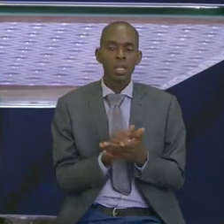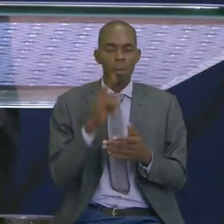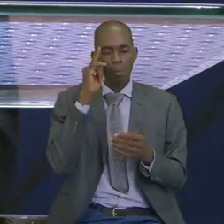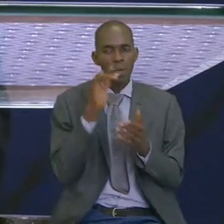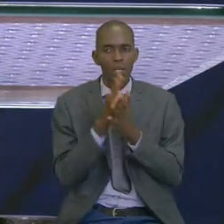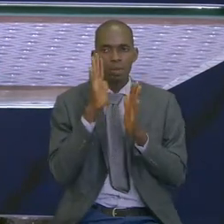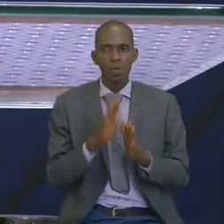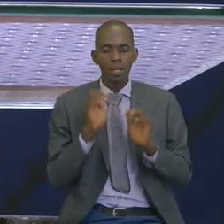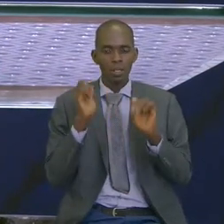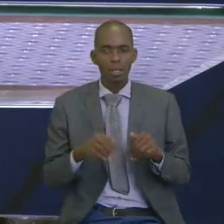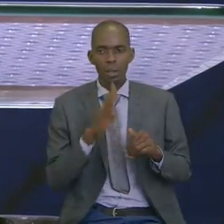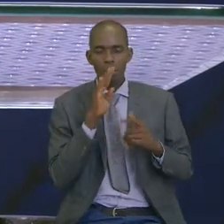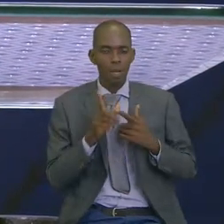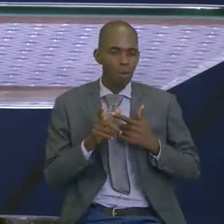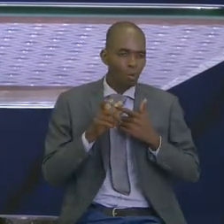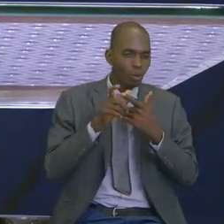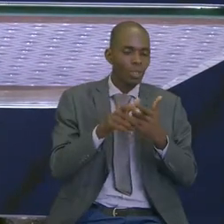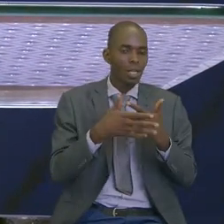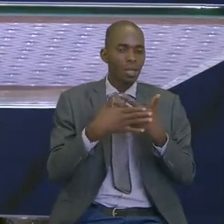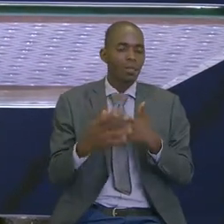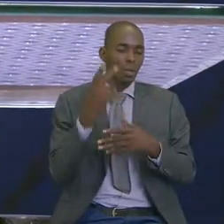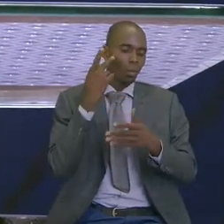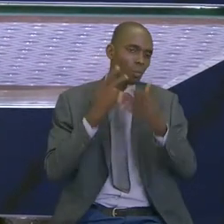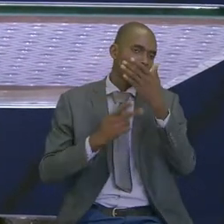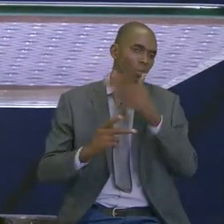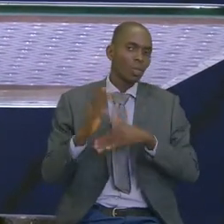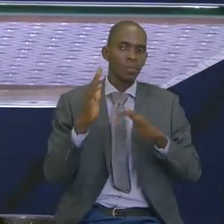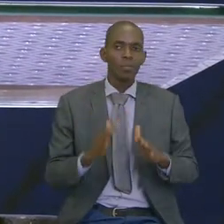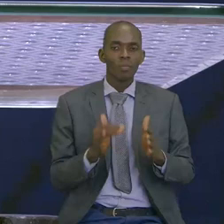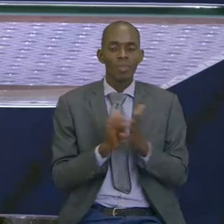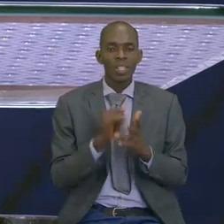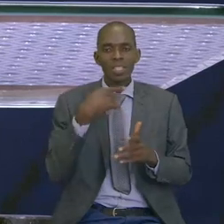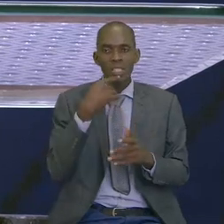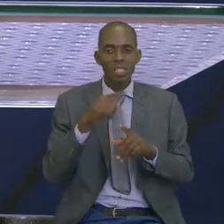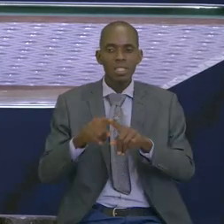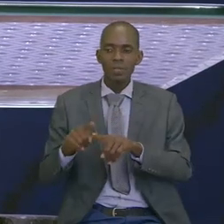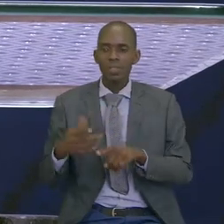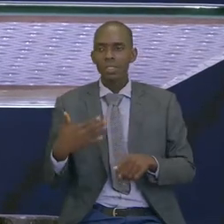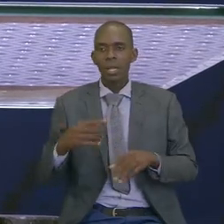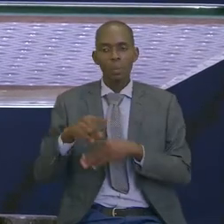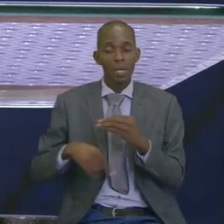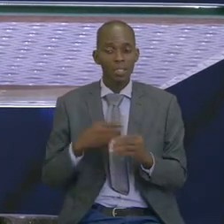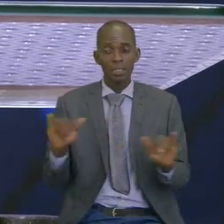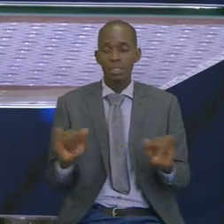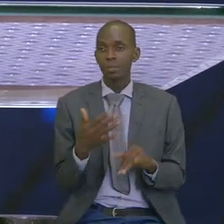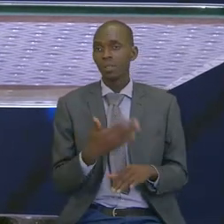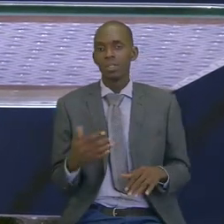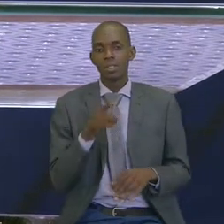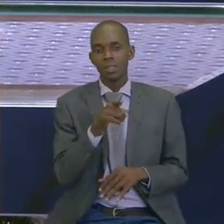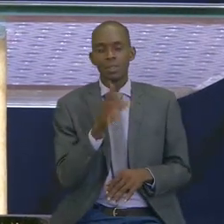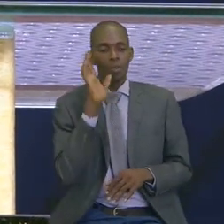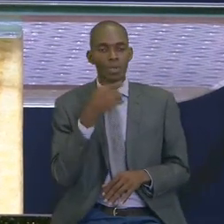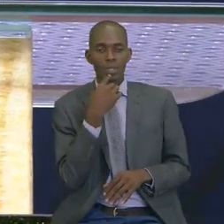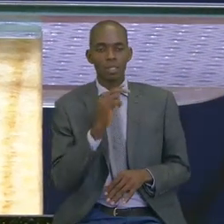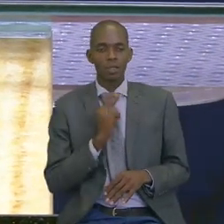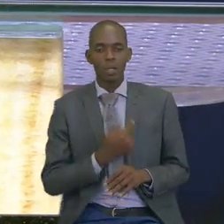be running after prophets that say different things about the same thing? This one will tell us